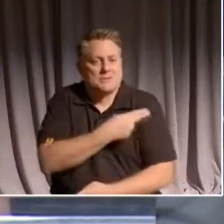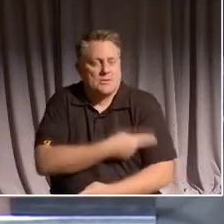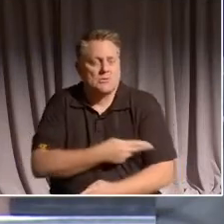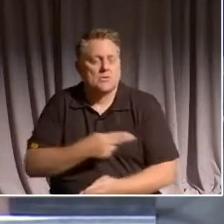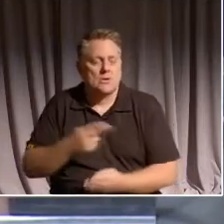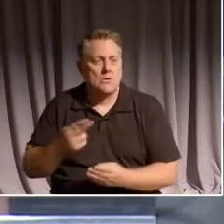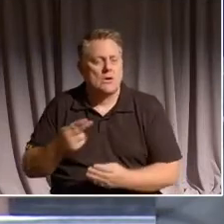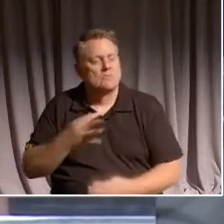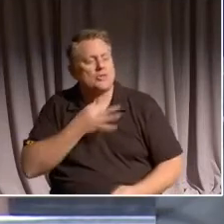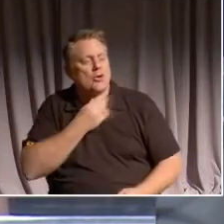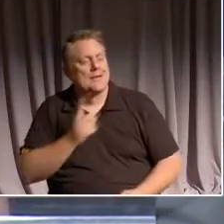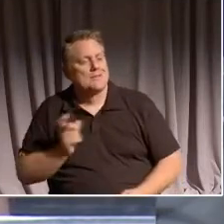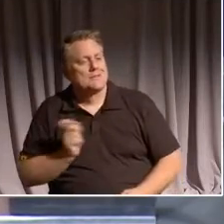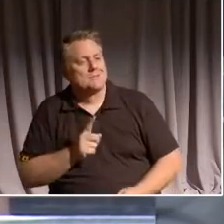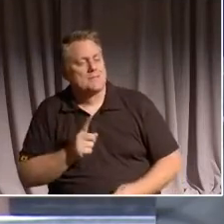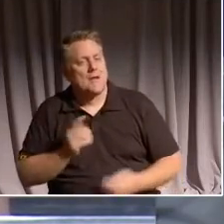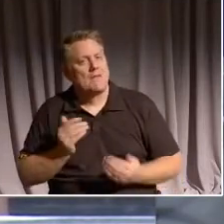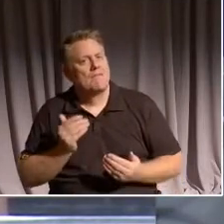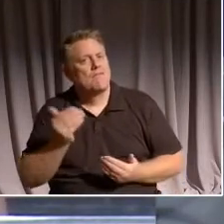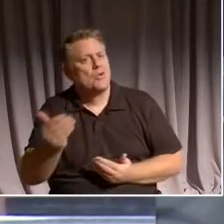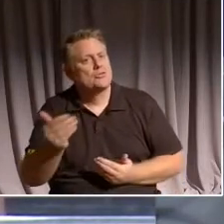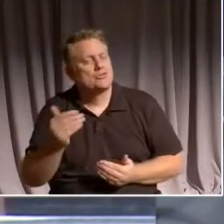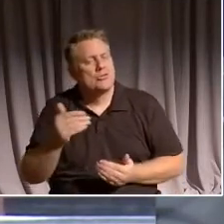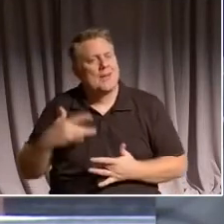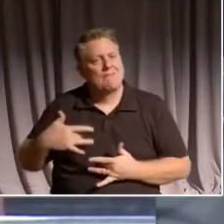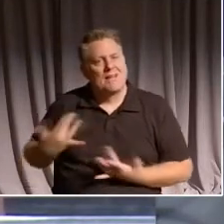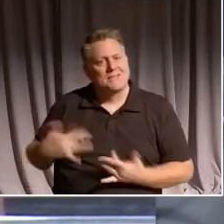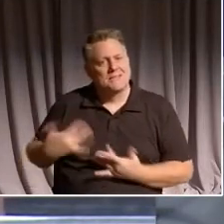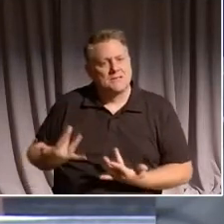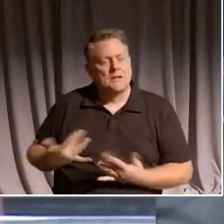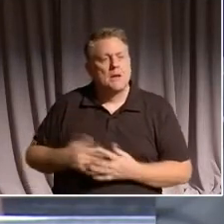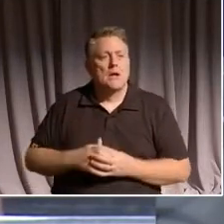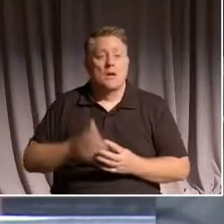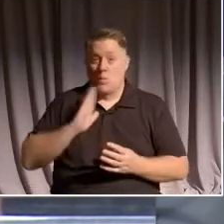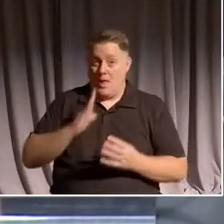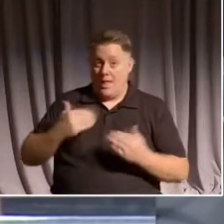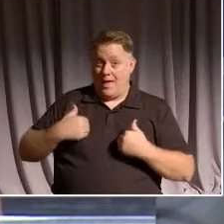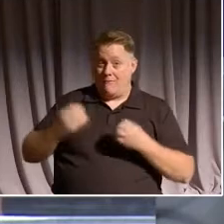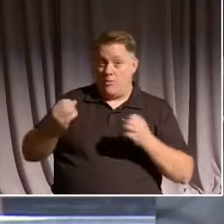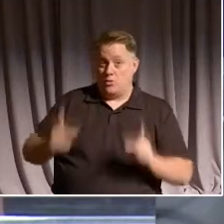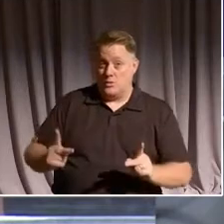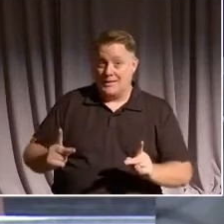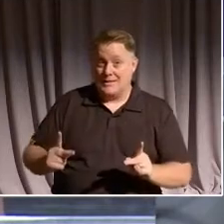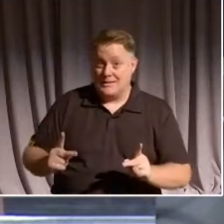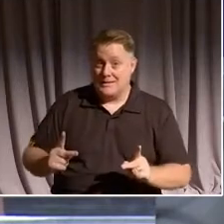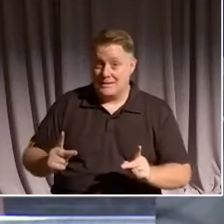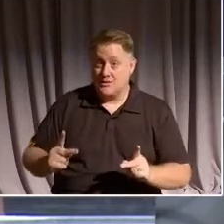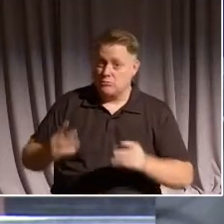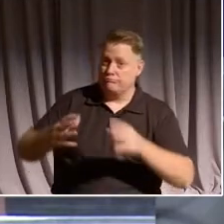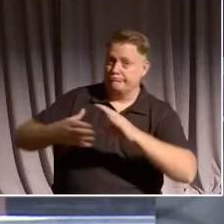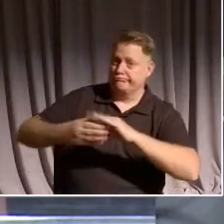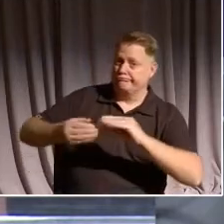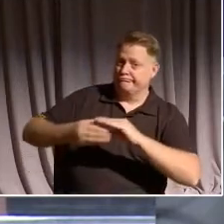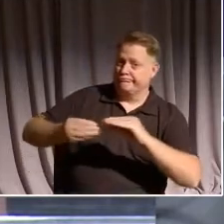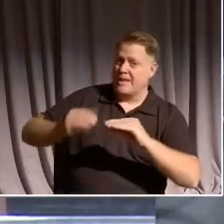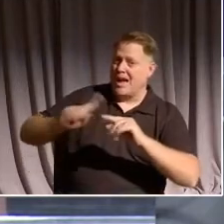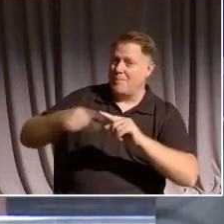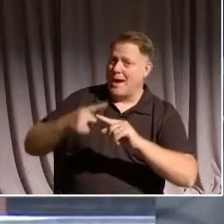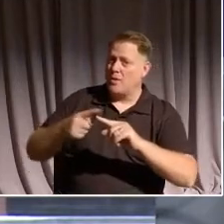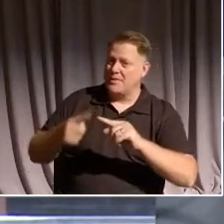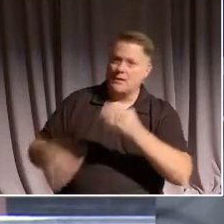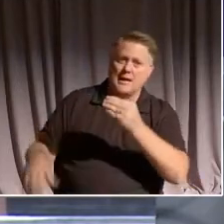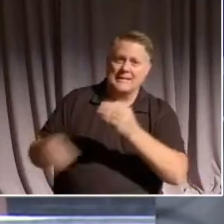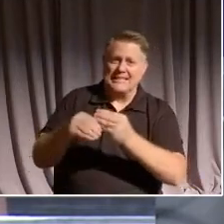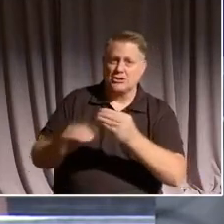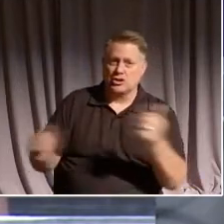I'm just curious if in future events there will be opportunity to speak to the additional challenges that our